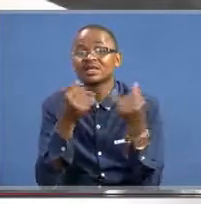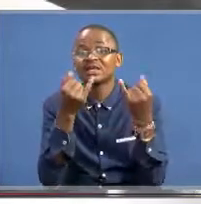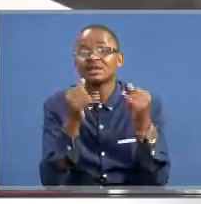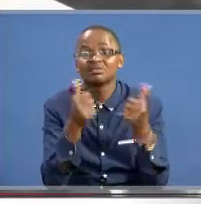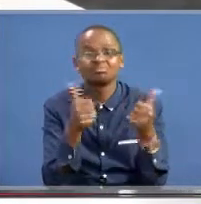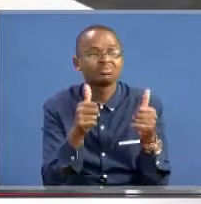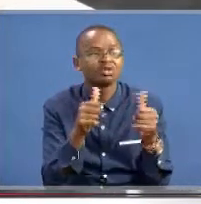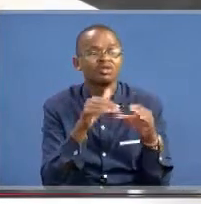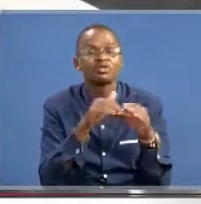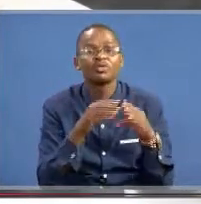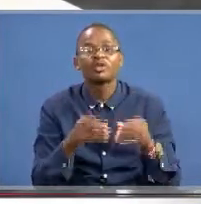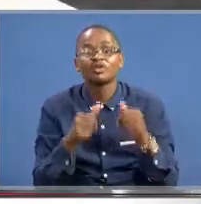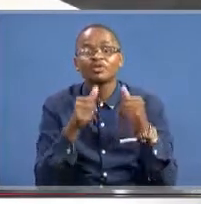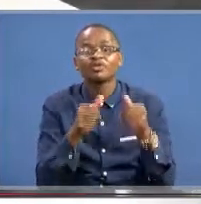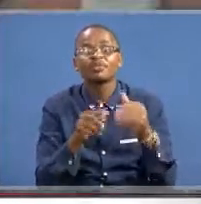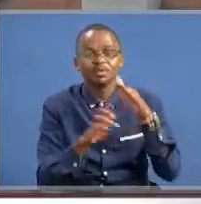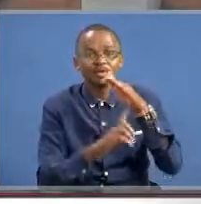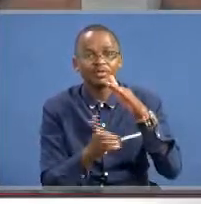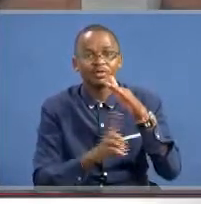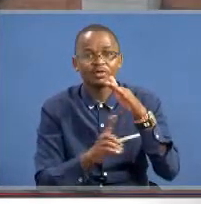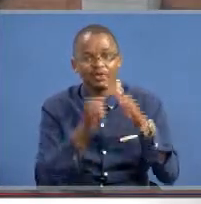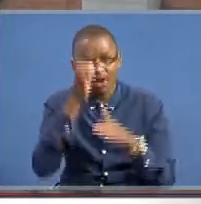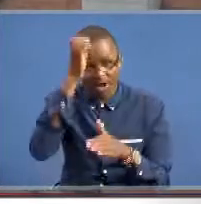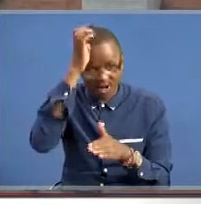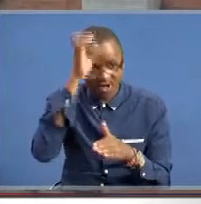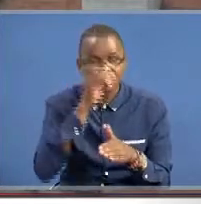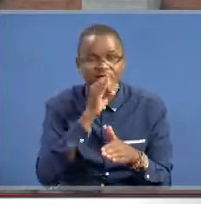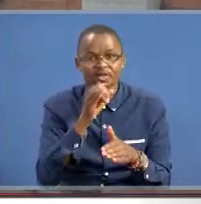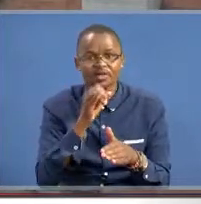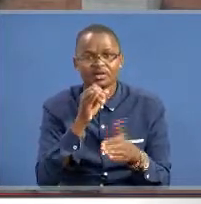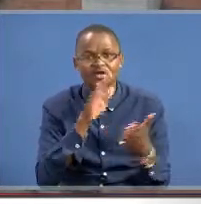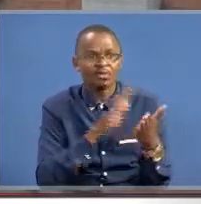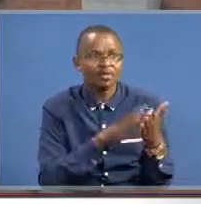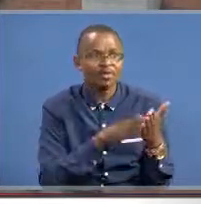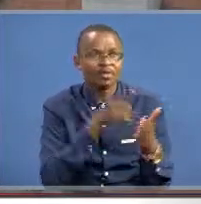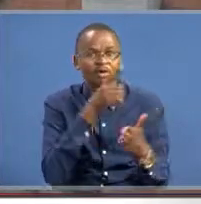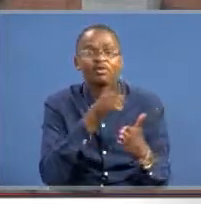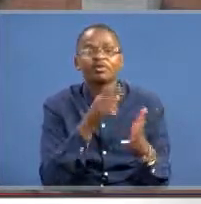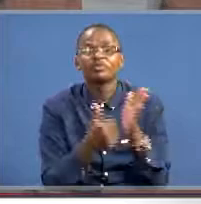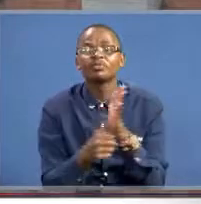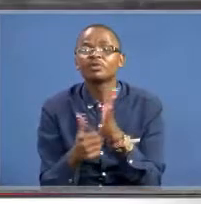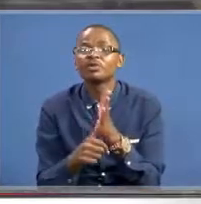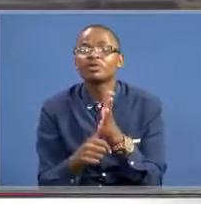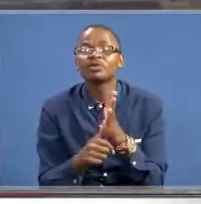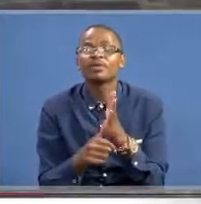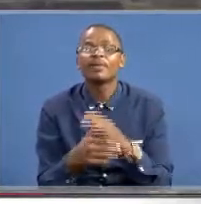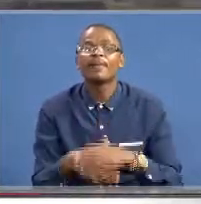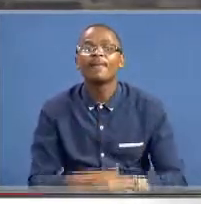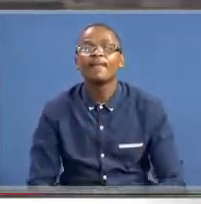yet to be addressed. The Ministry of Education is yet to comment on this standoff. Kate Silale, KUTV.